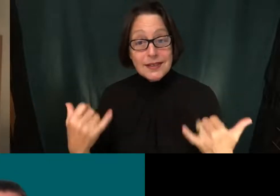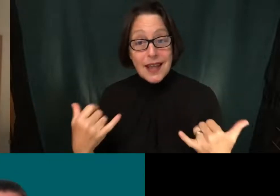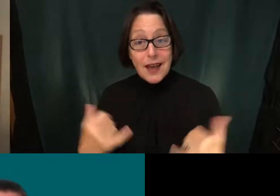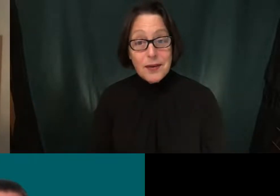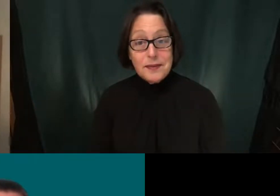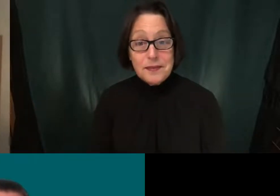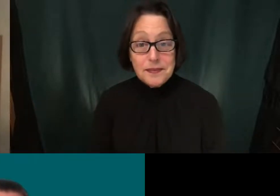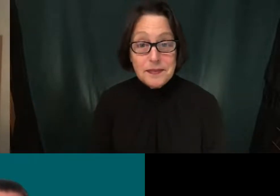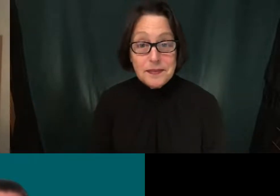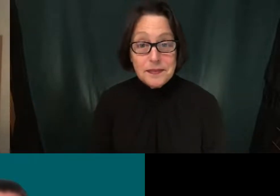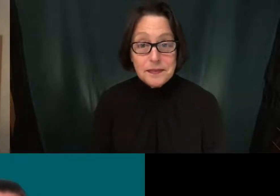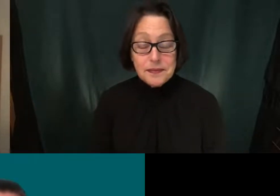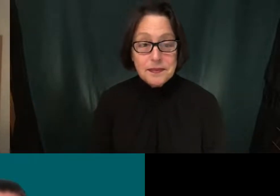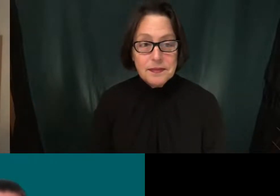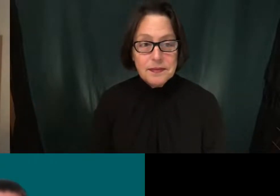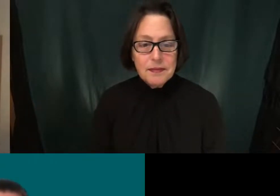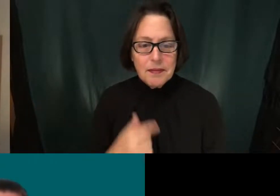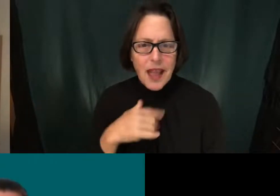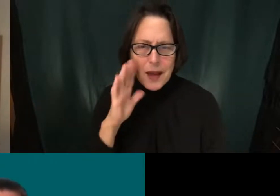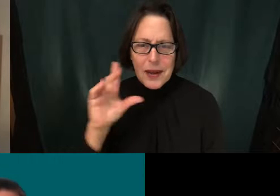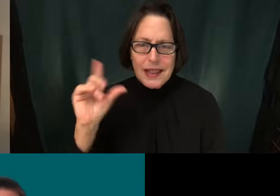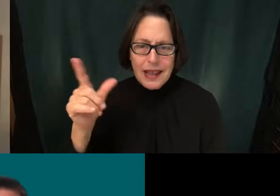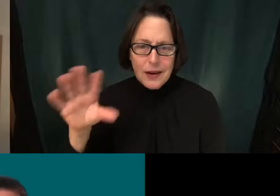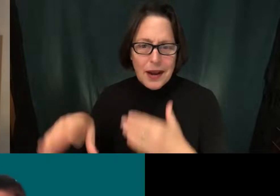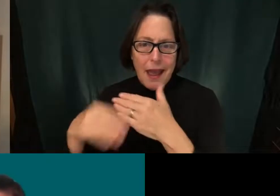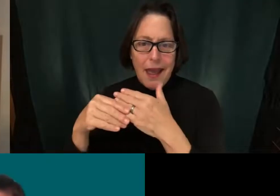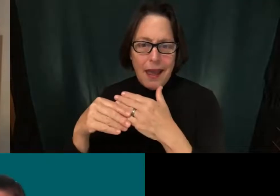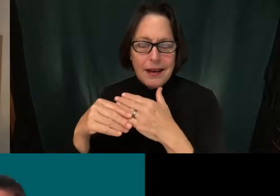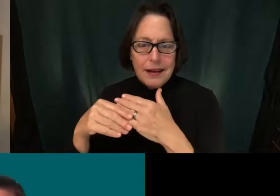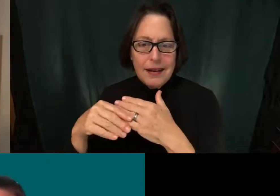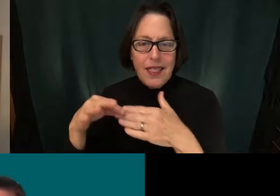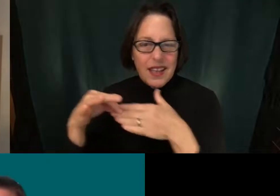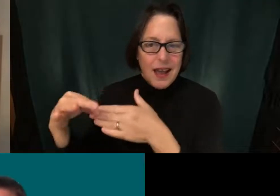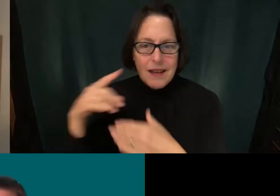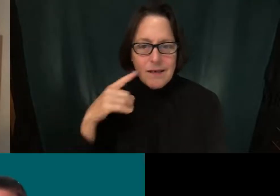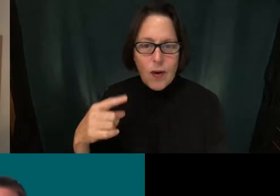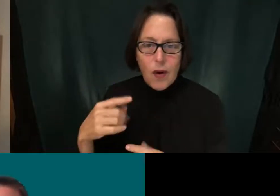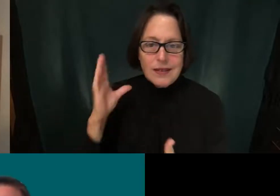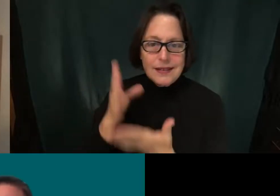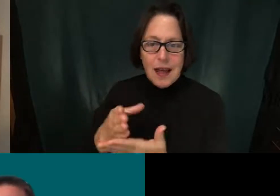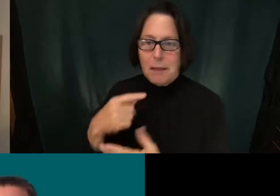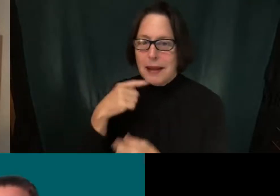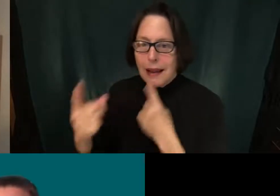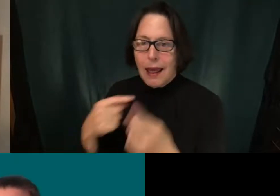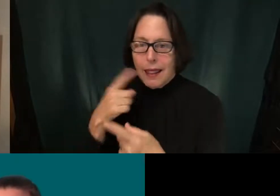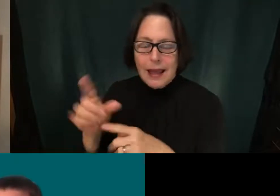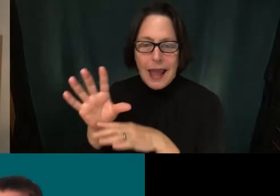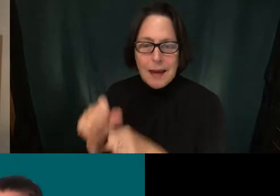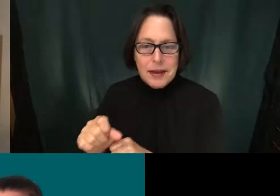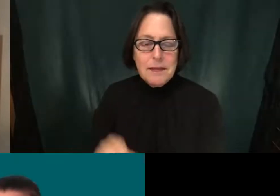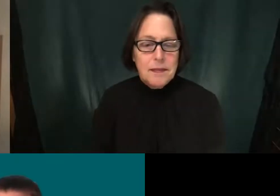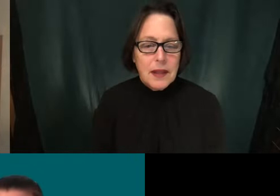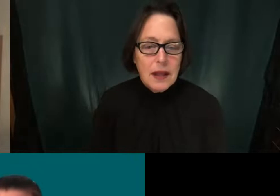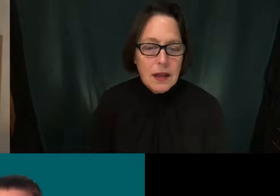later I'll put the resource in for the telling habit guide as well. Okay. So we do have a couple